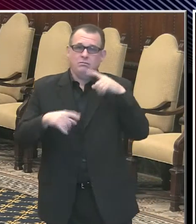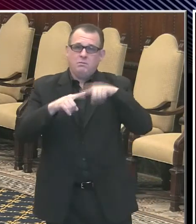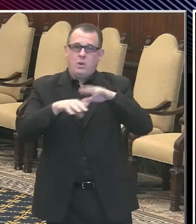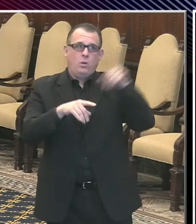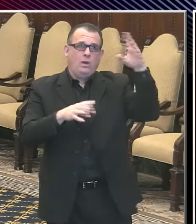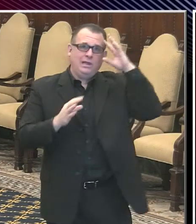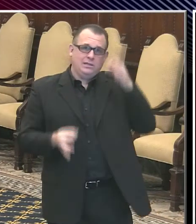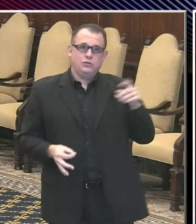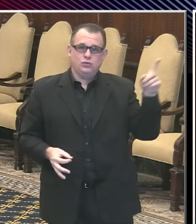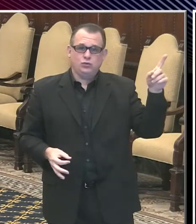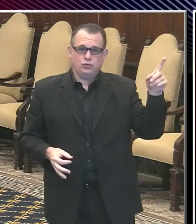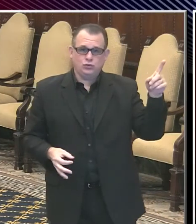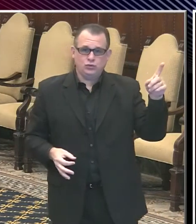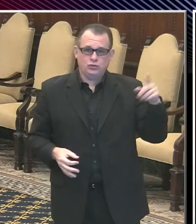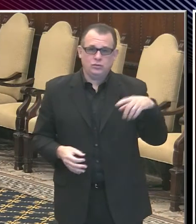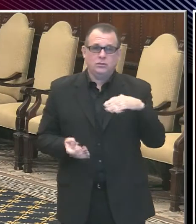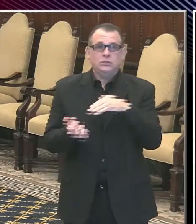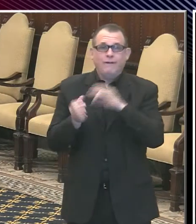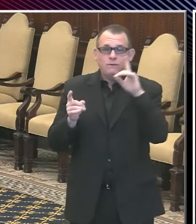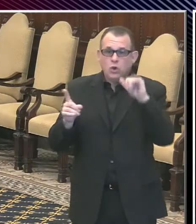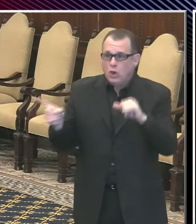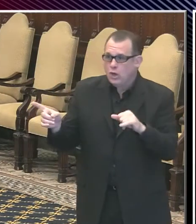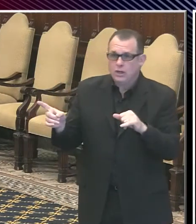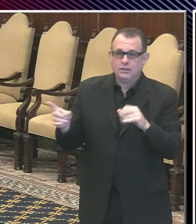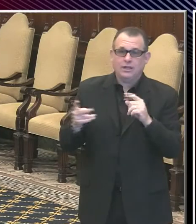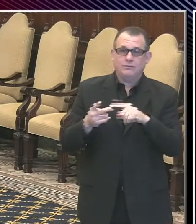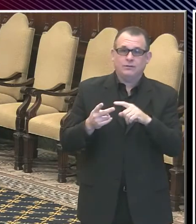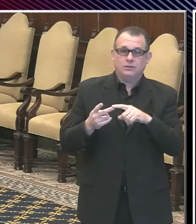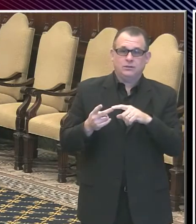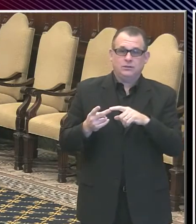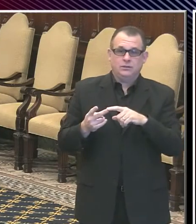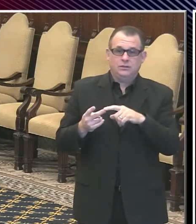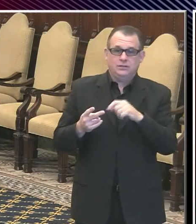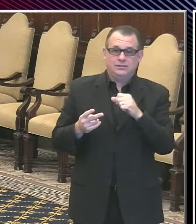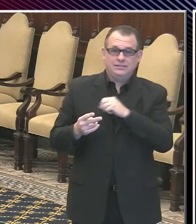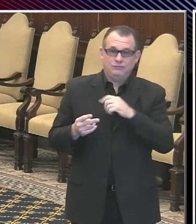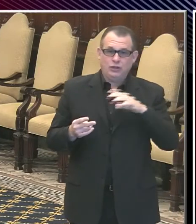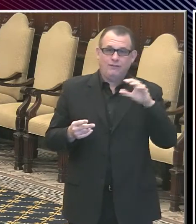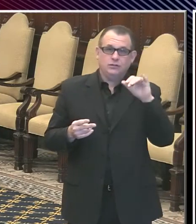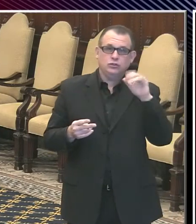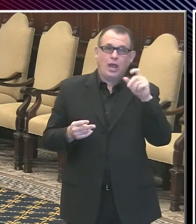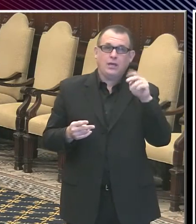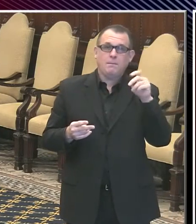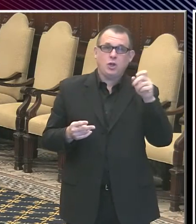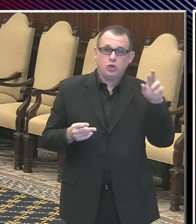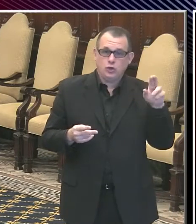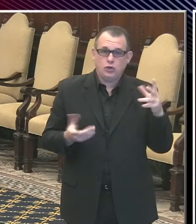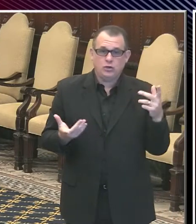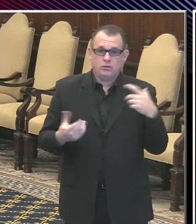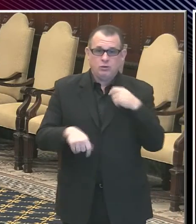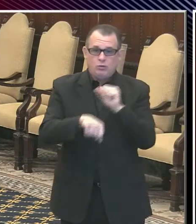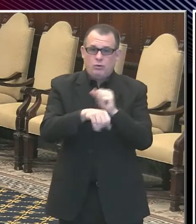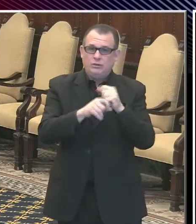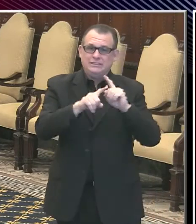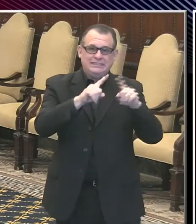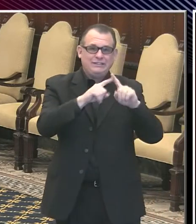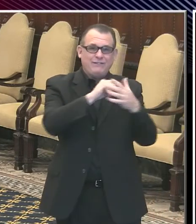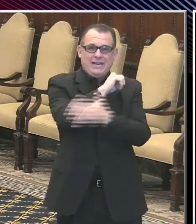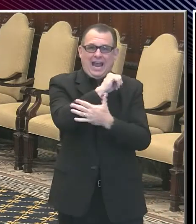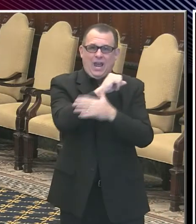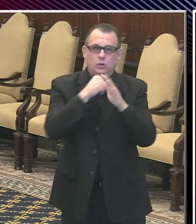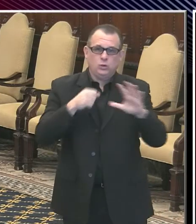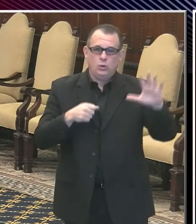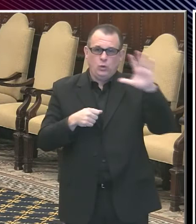Dr. Farley, Chief of Staff Jim Engler have been working with the surrounding counties in the region to try to have a kind